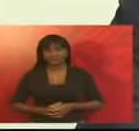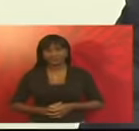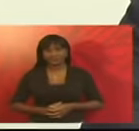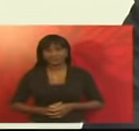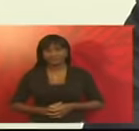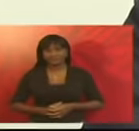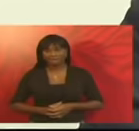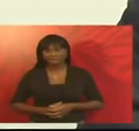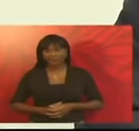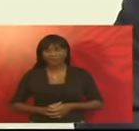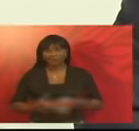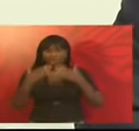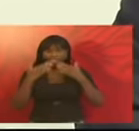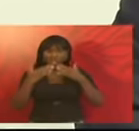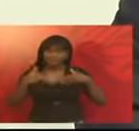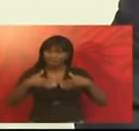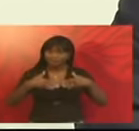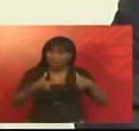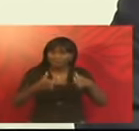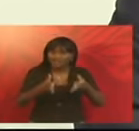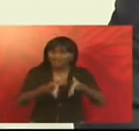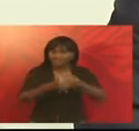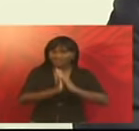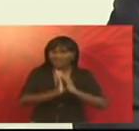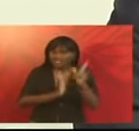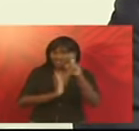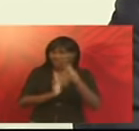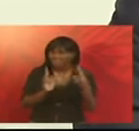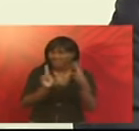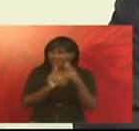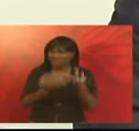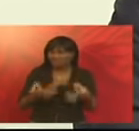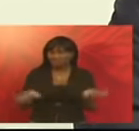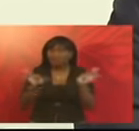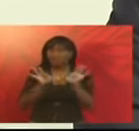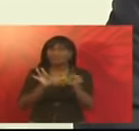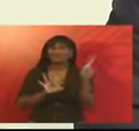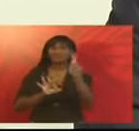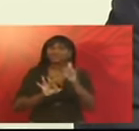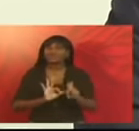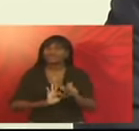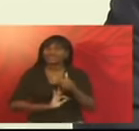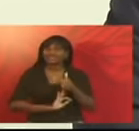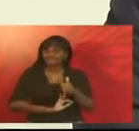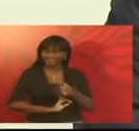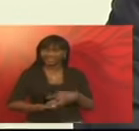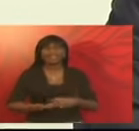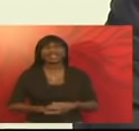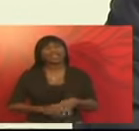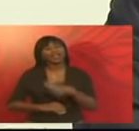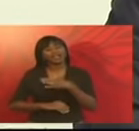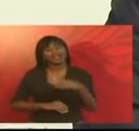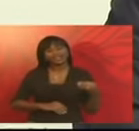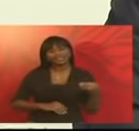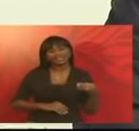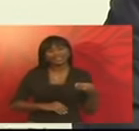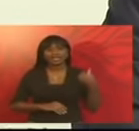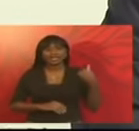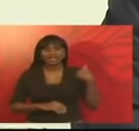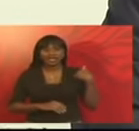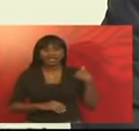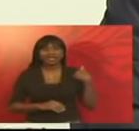We thank the public for posing these very important questions. and of course our panelists